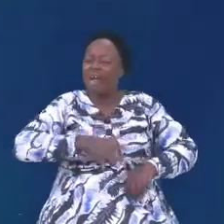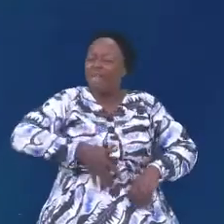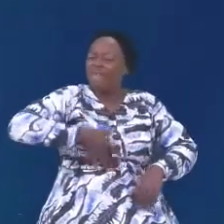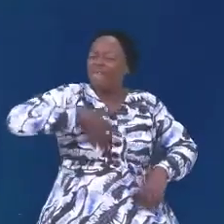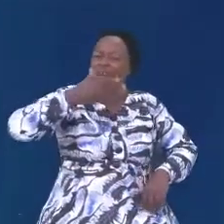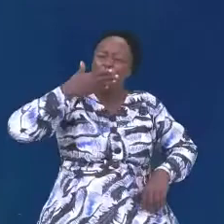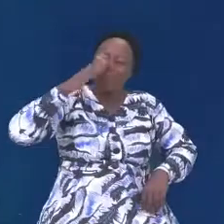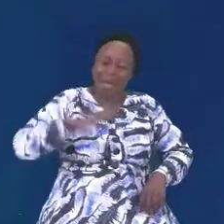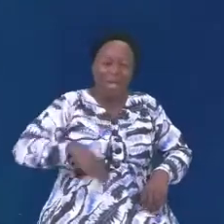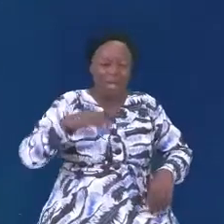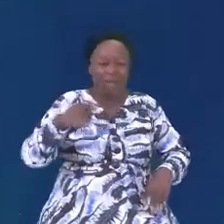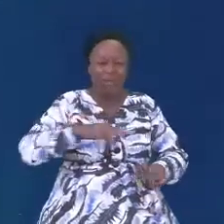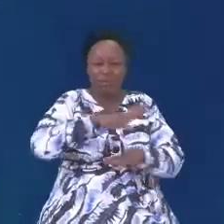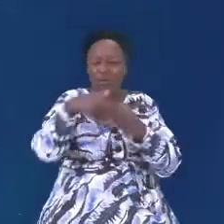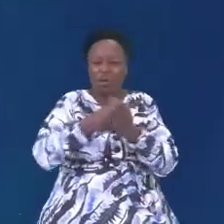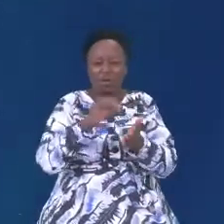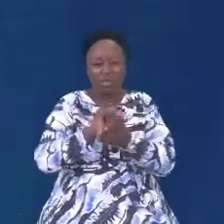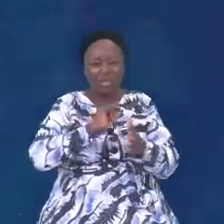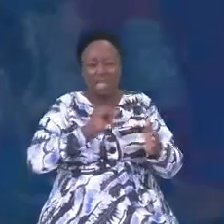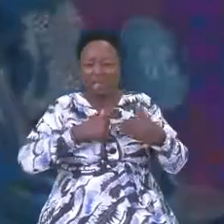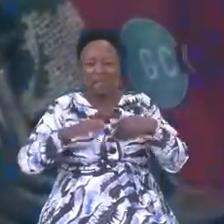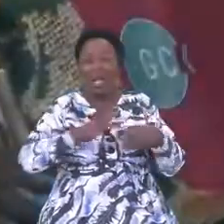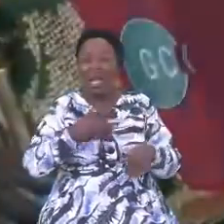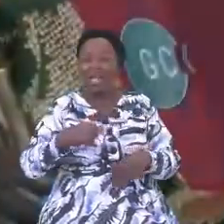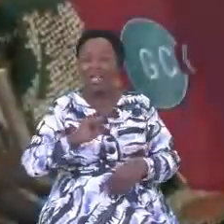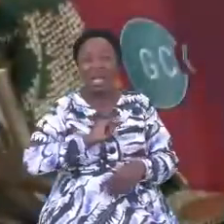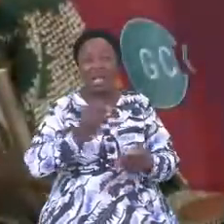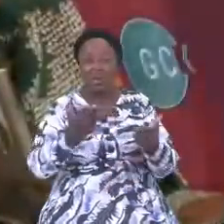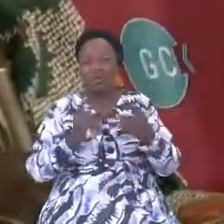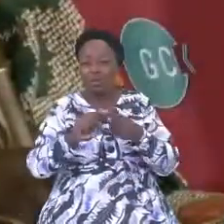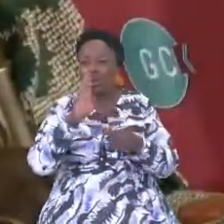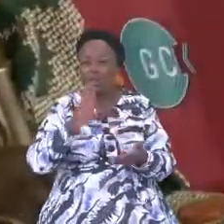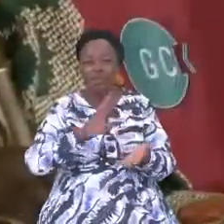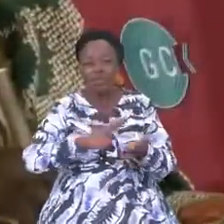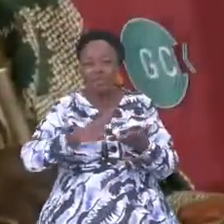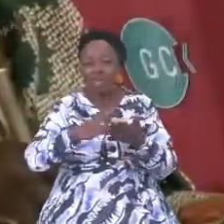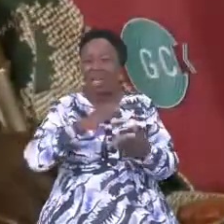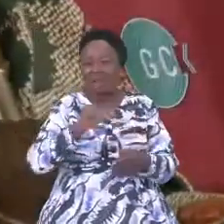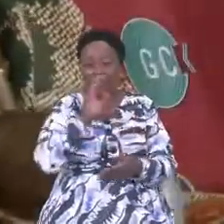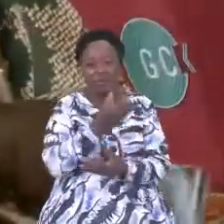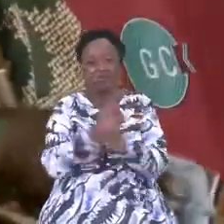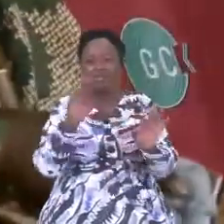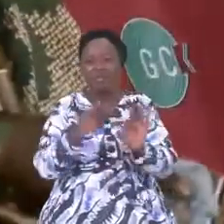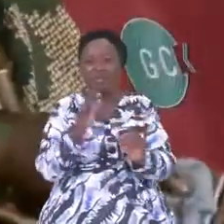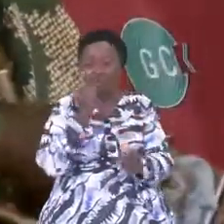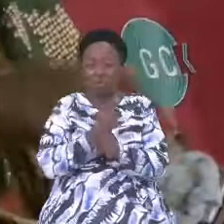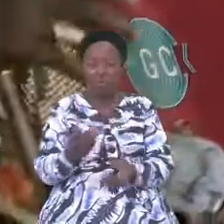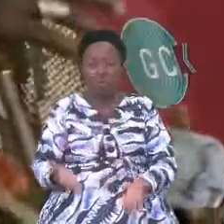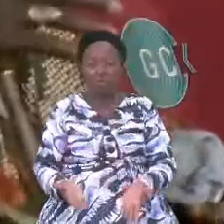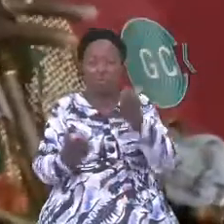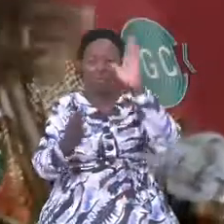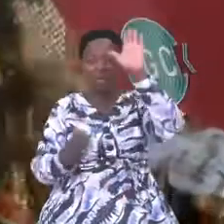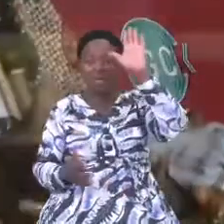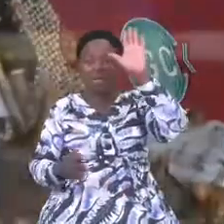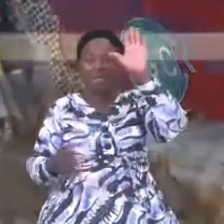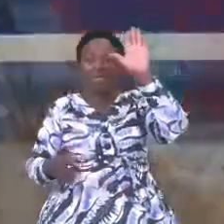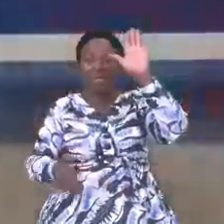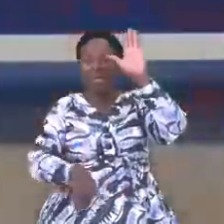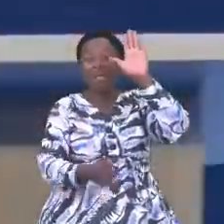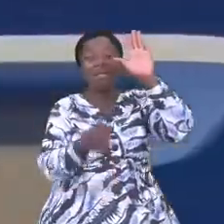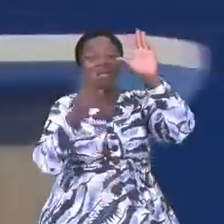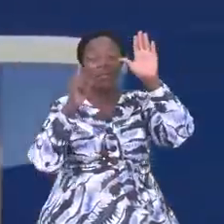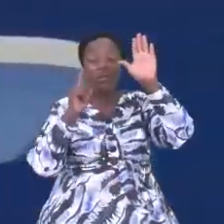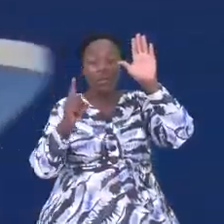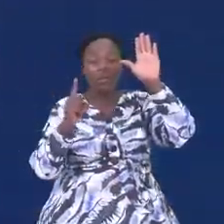be free. I want to be forgiven. Just raise up that hand. Whosoever shall